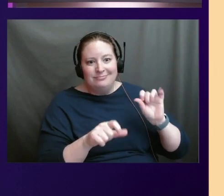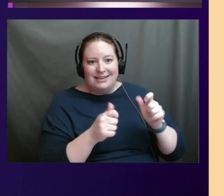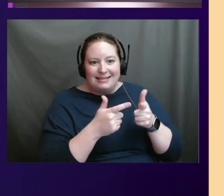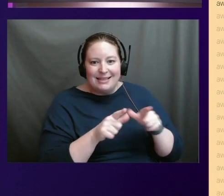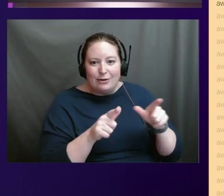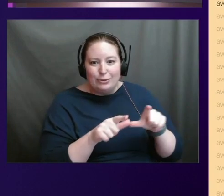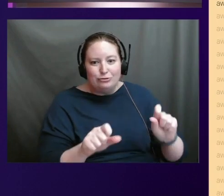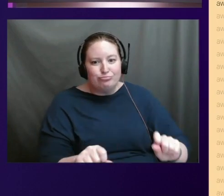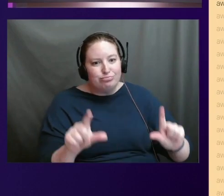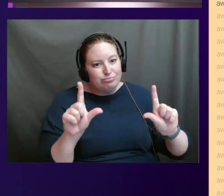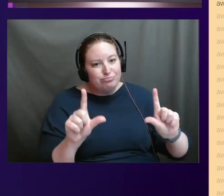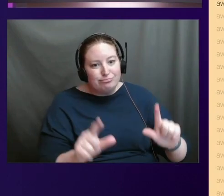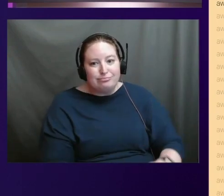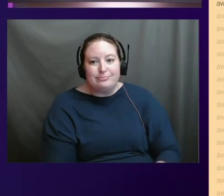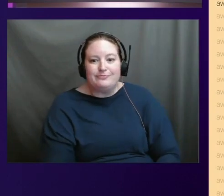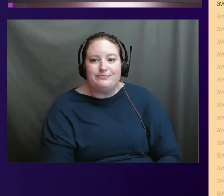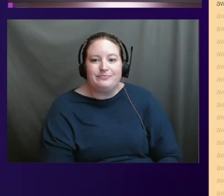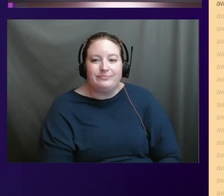there you go.